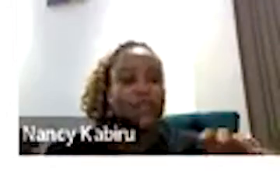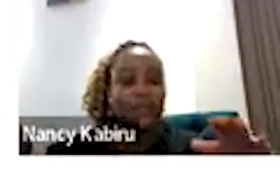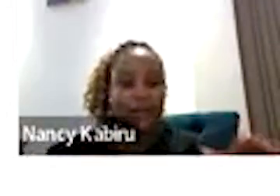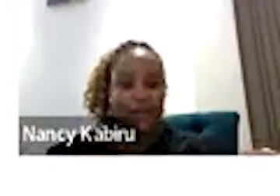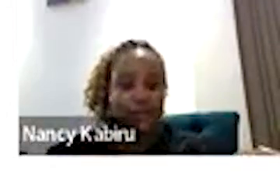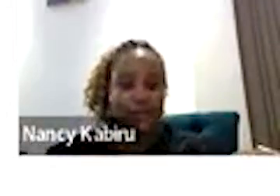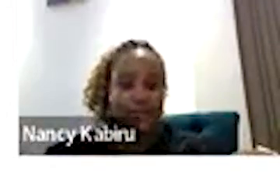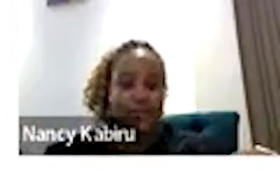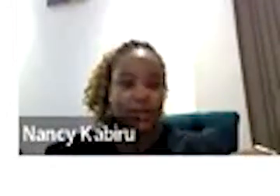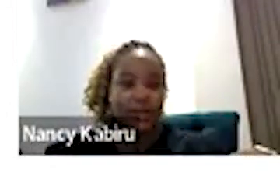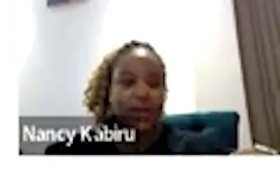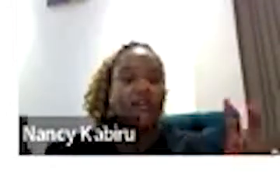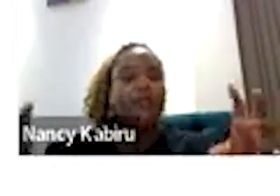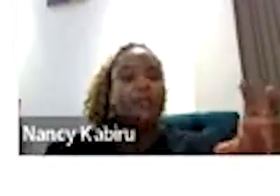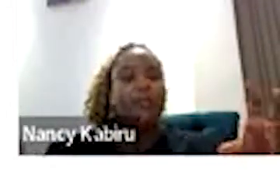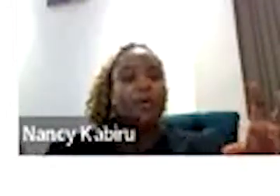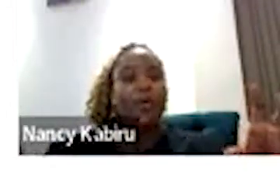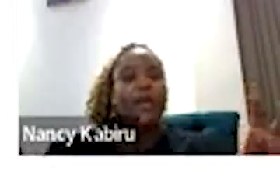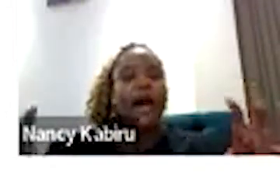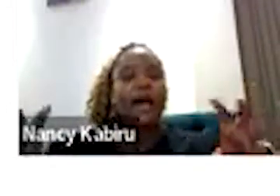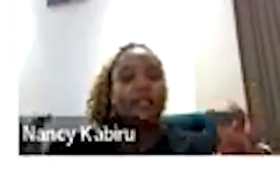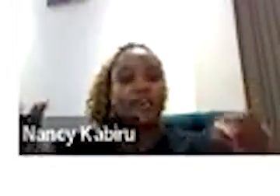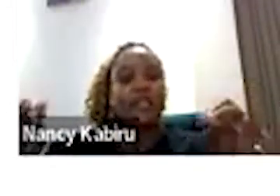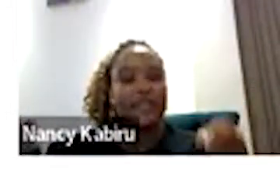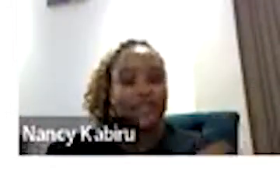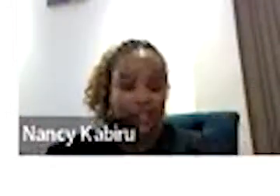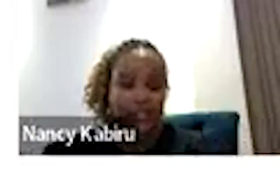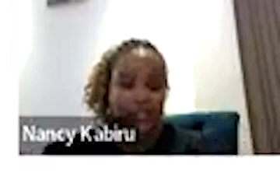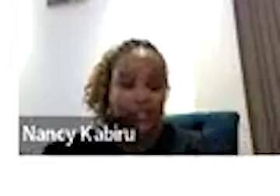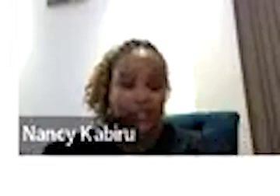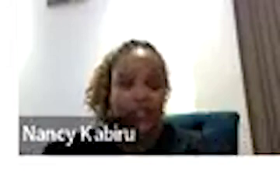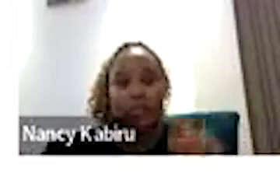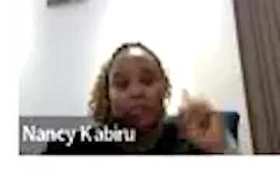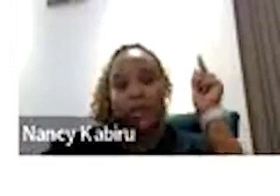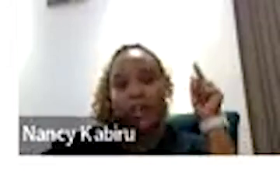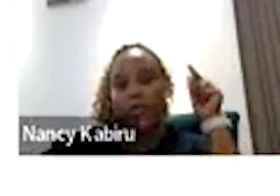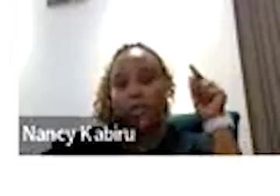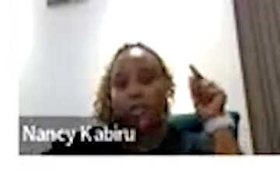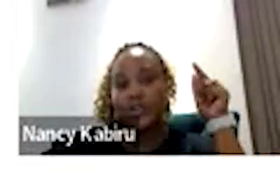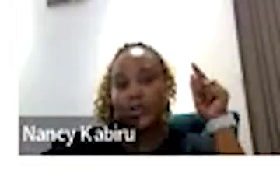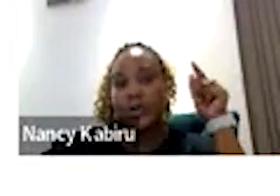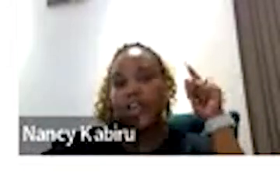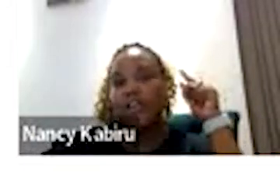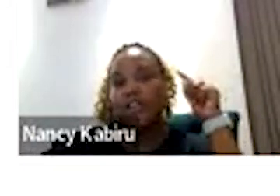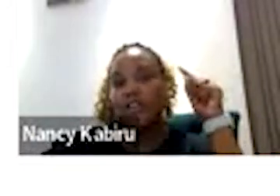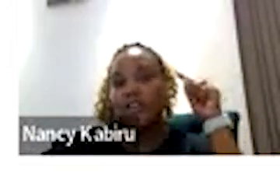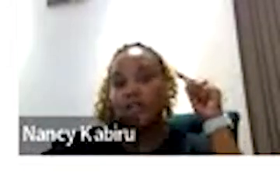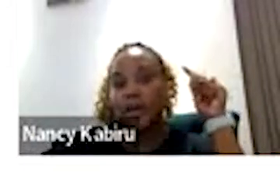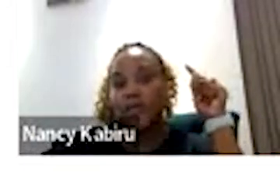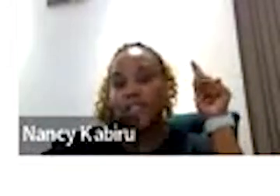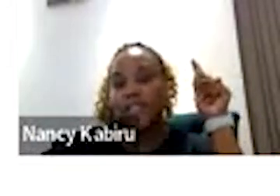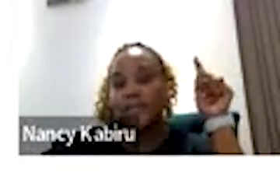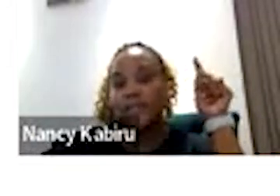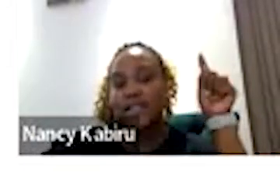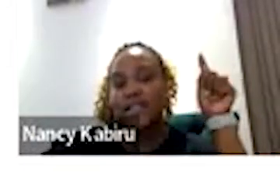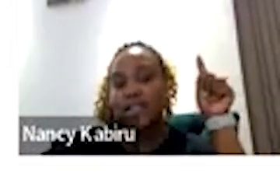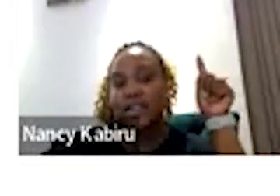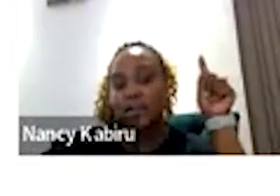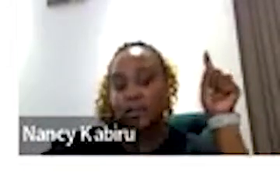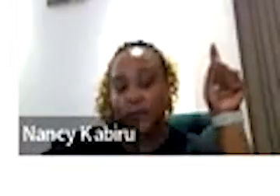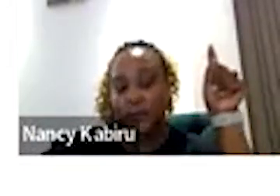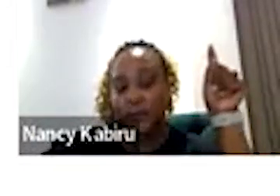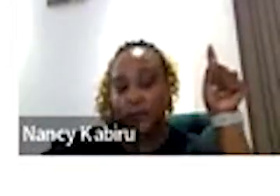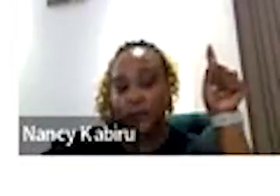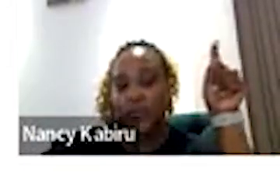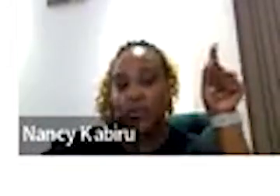exist on this base. A lot of people will have no distress. You remember the question whether you're the only one who is